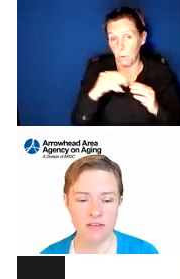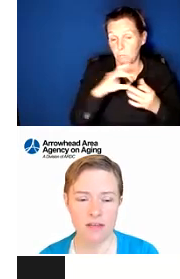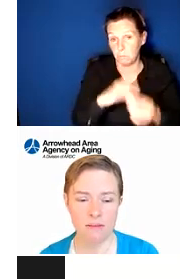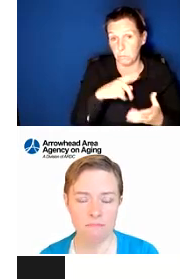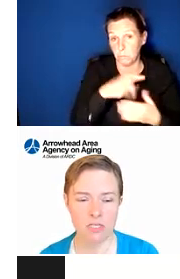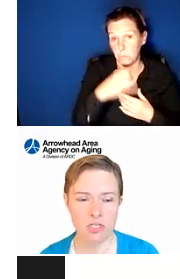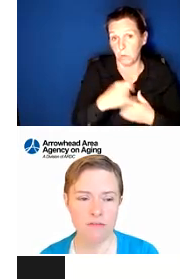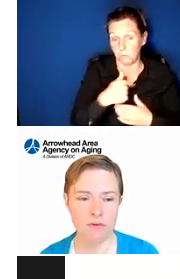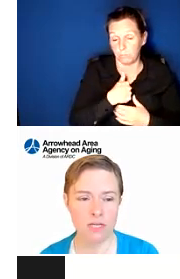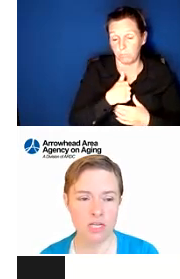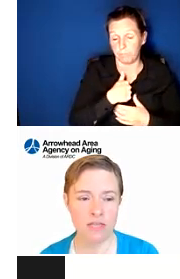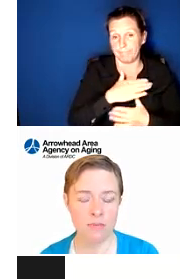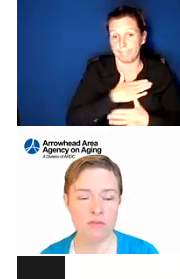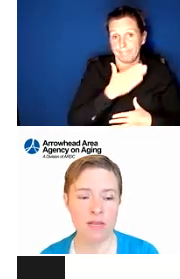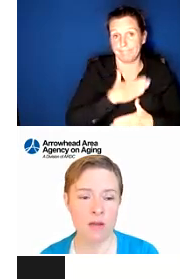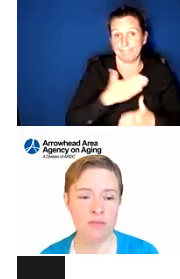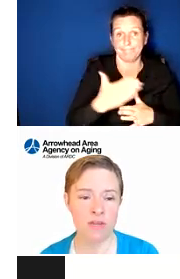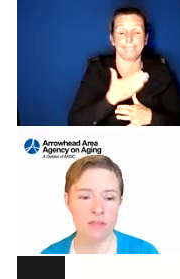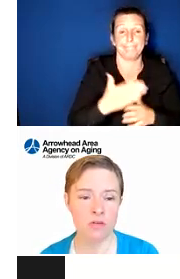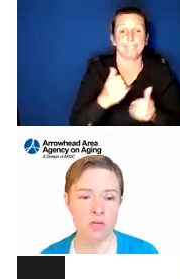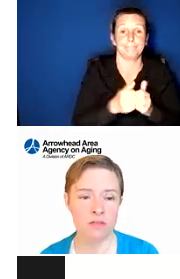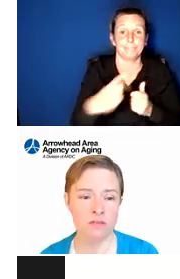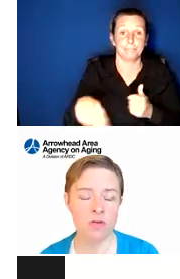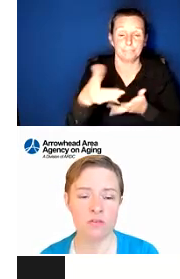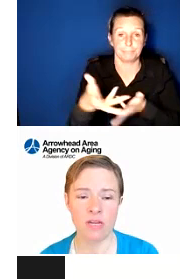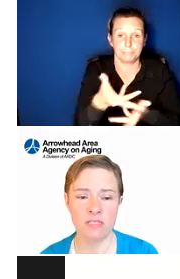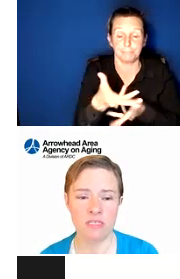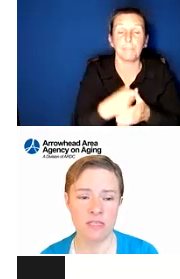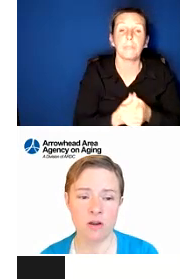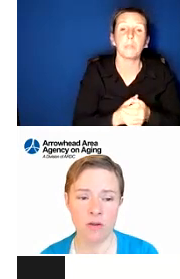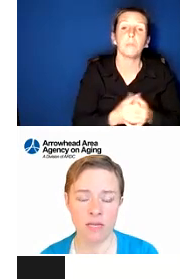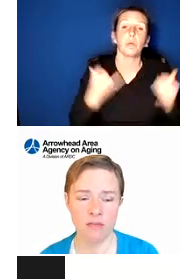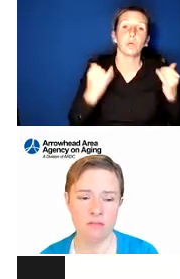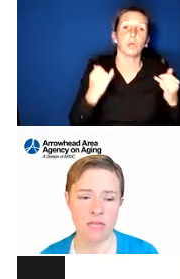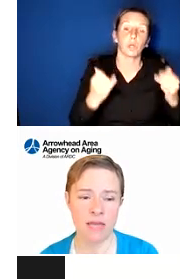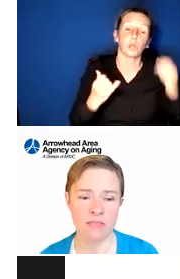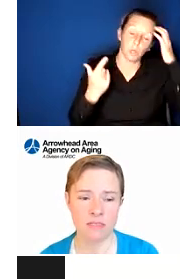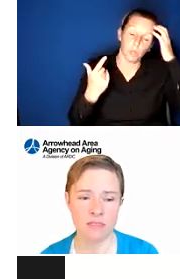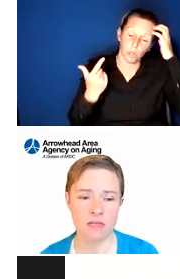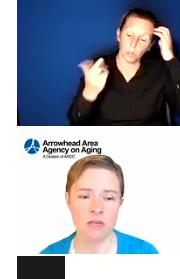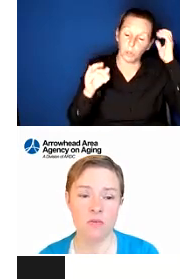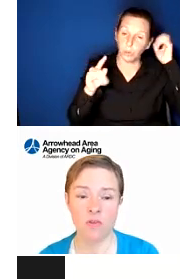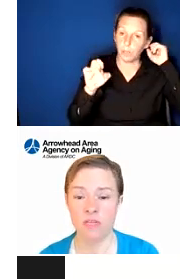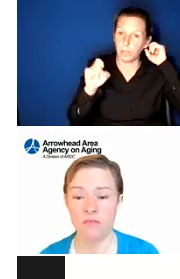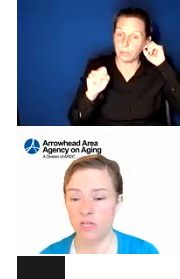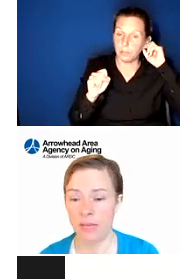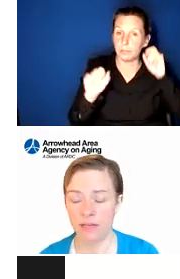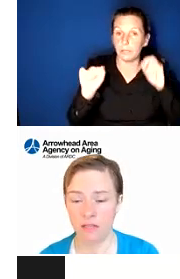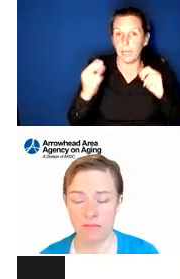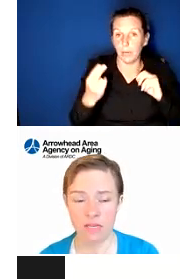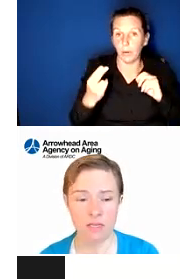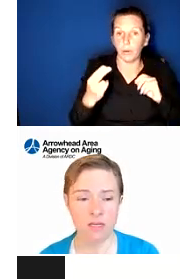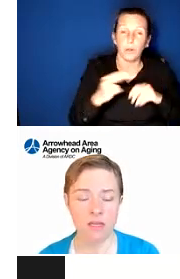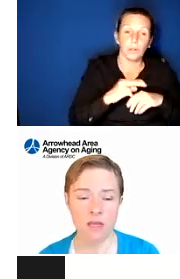to share information on that. But right now we've got in current grantees in the Arrowhead include the Access North Center for